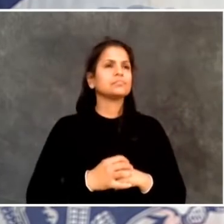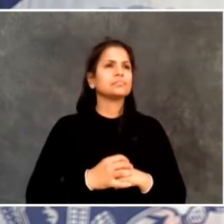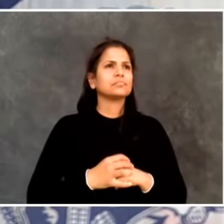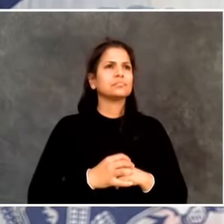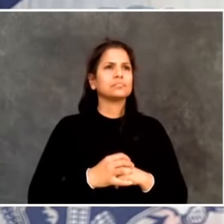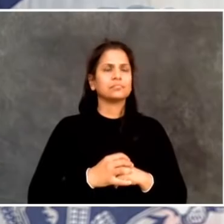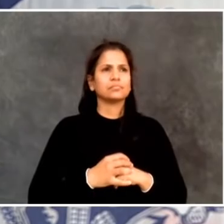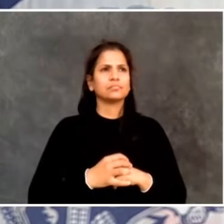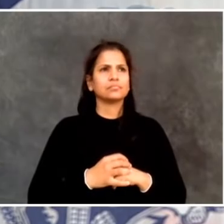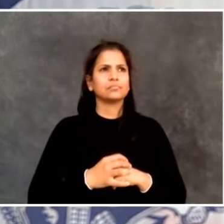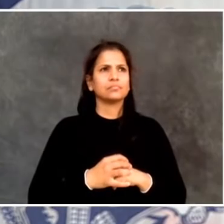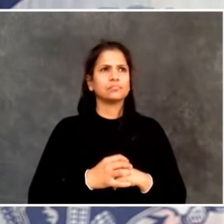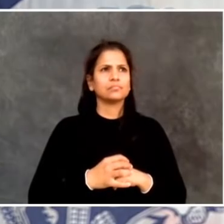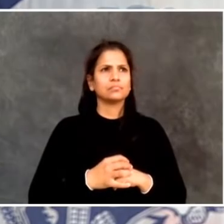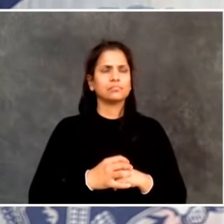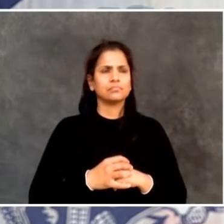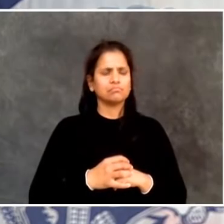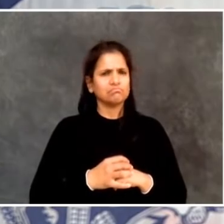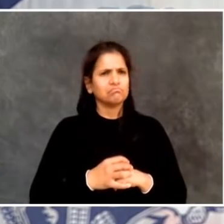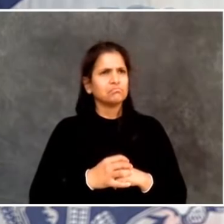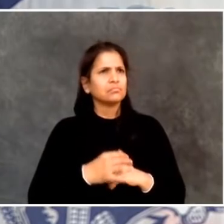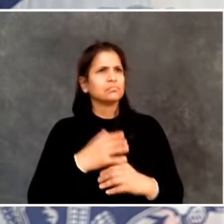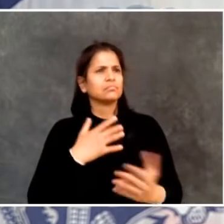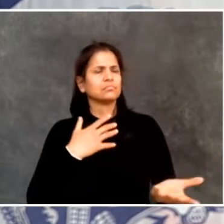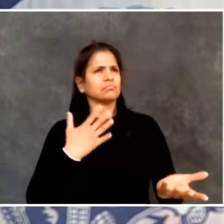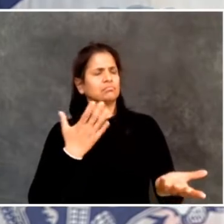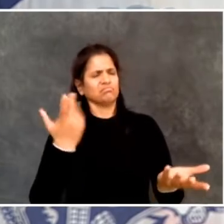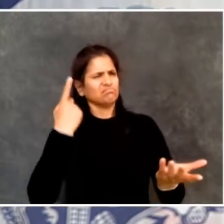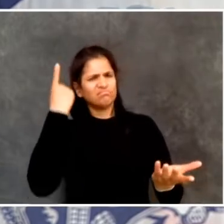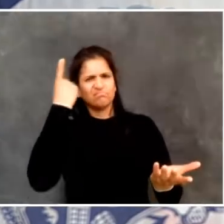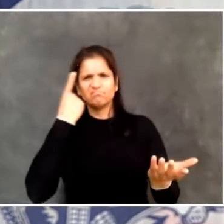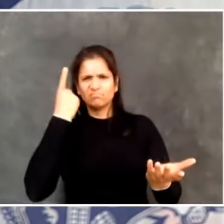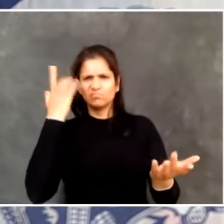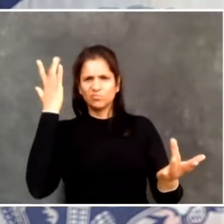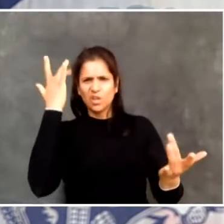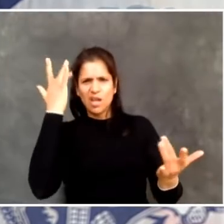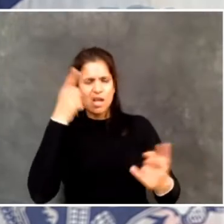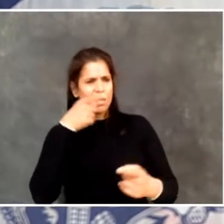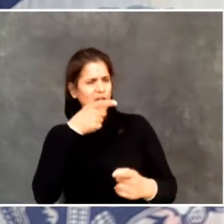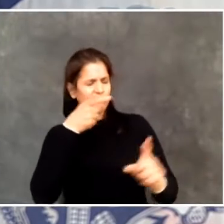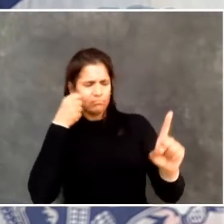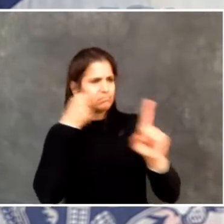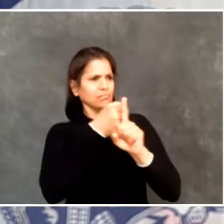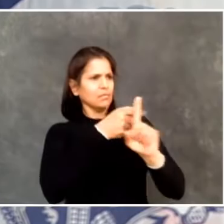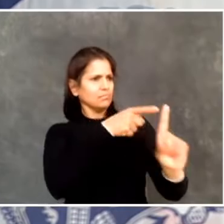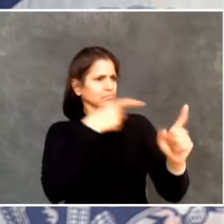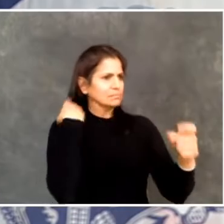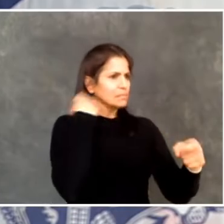a very basic point and then turn to both doctors.